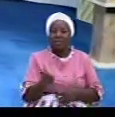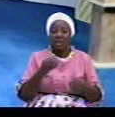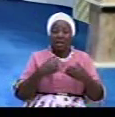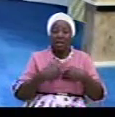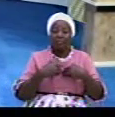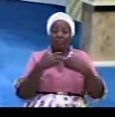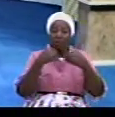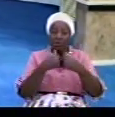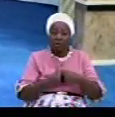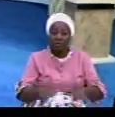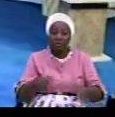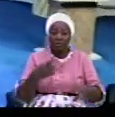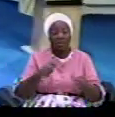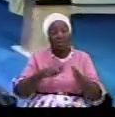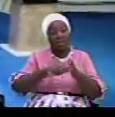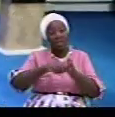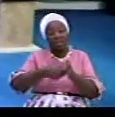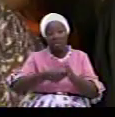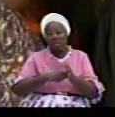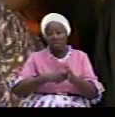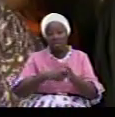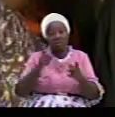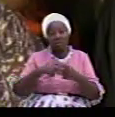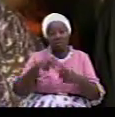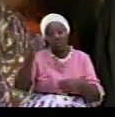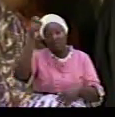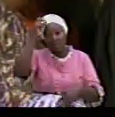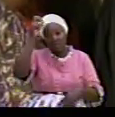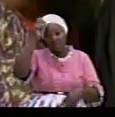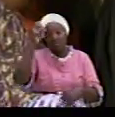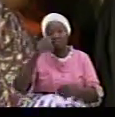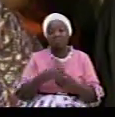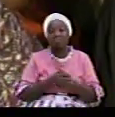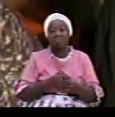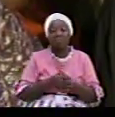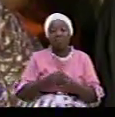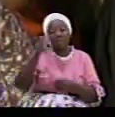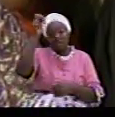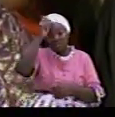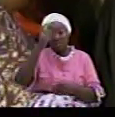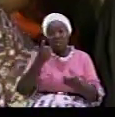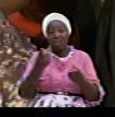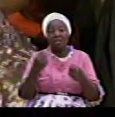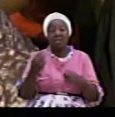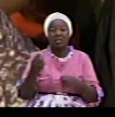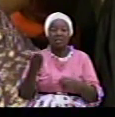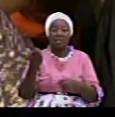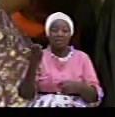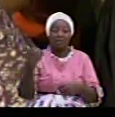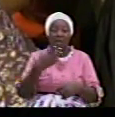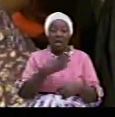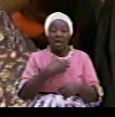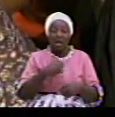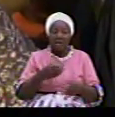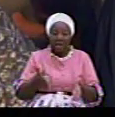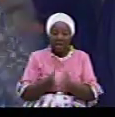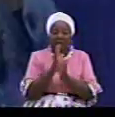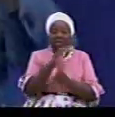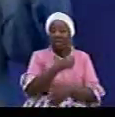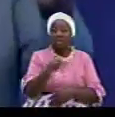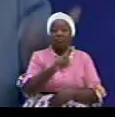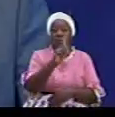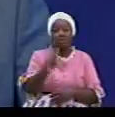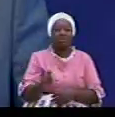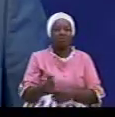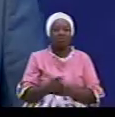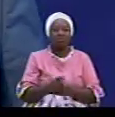key to Satan. Satan came and asked a question. As